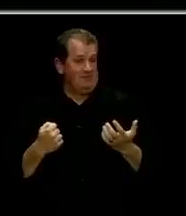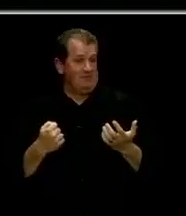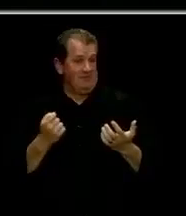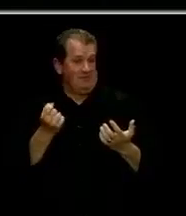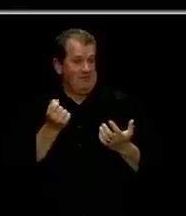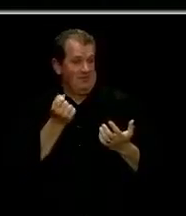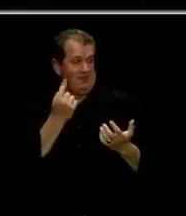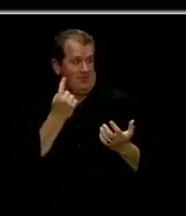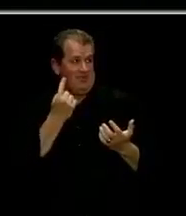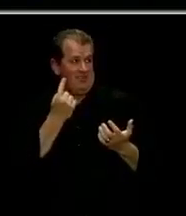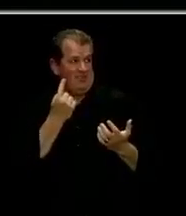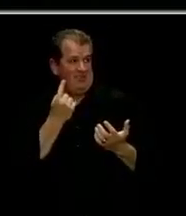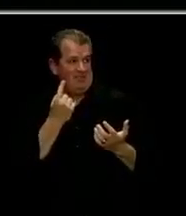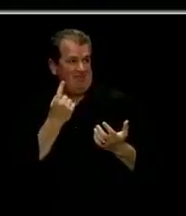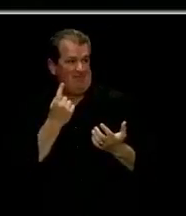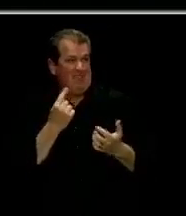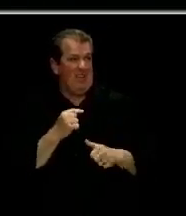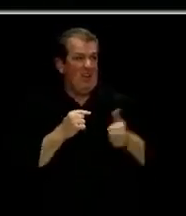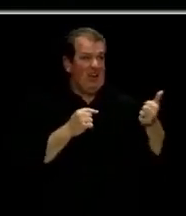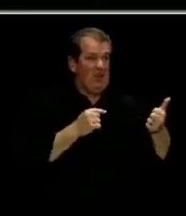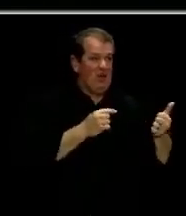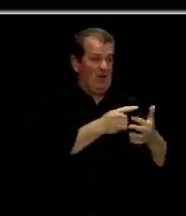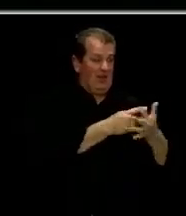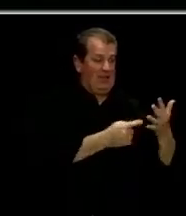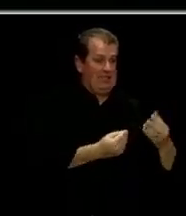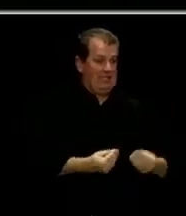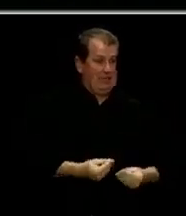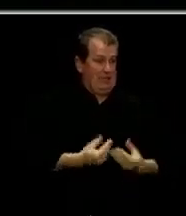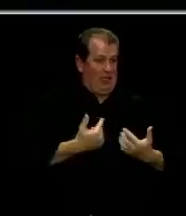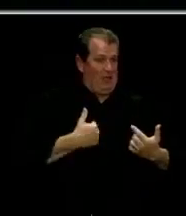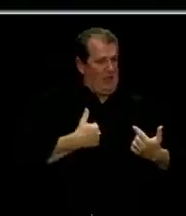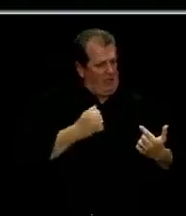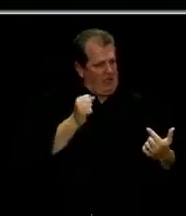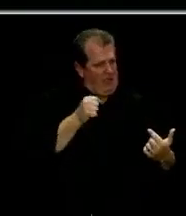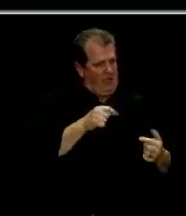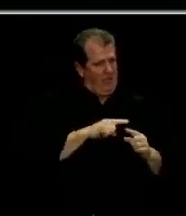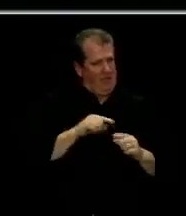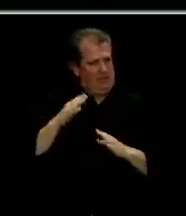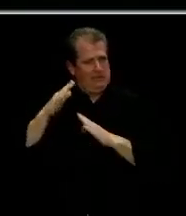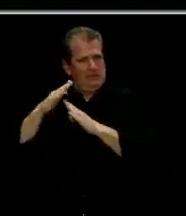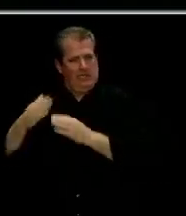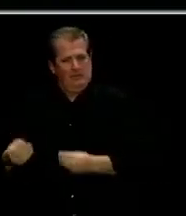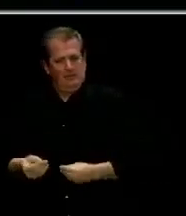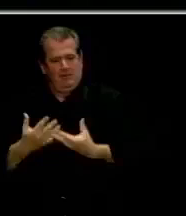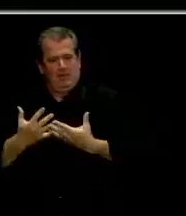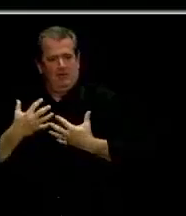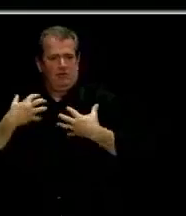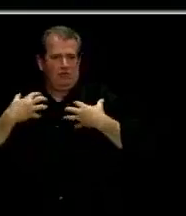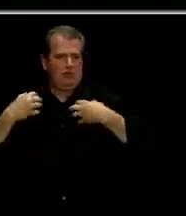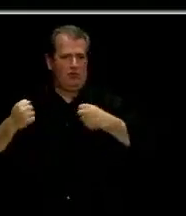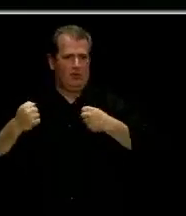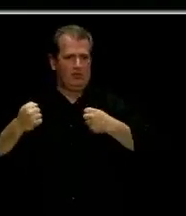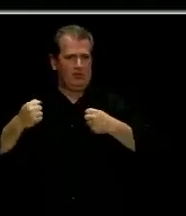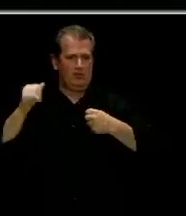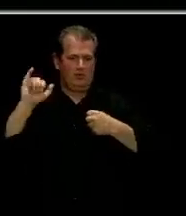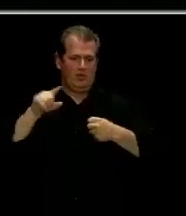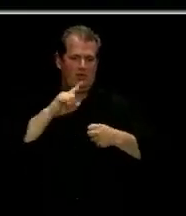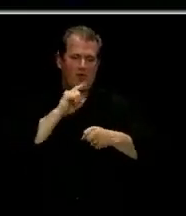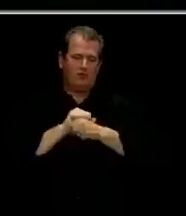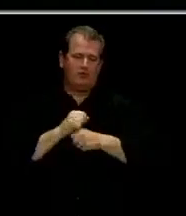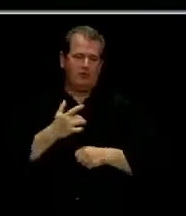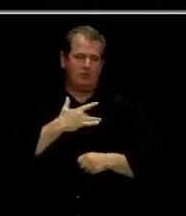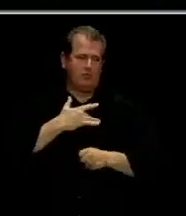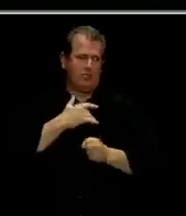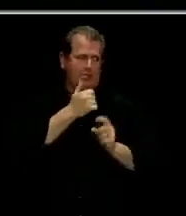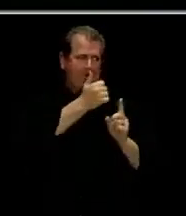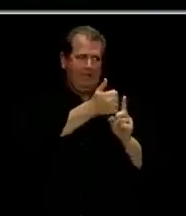as inspiring as courage. So I really appreciate that in all the families here. I truly appreciate